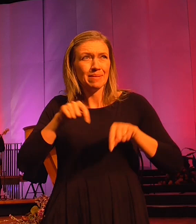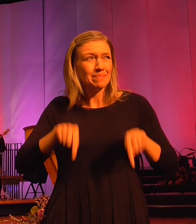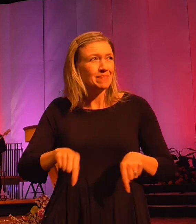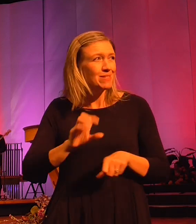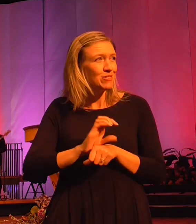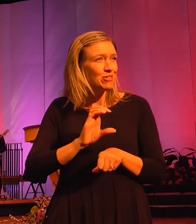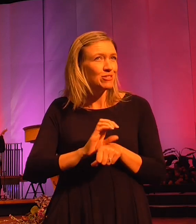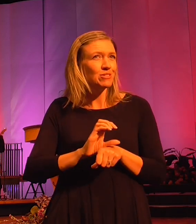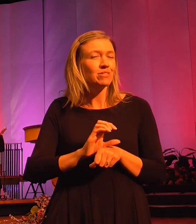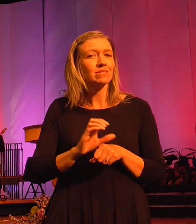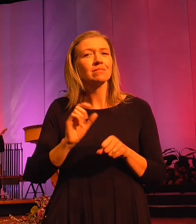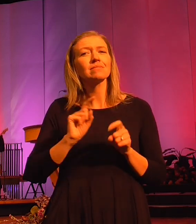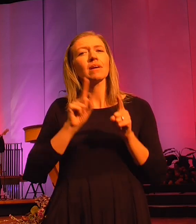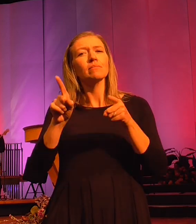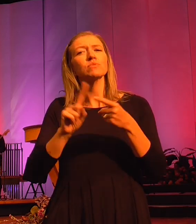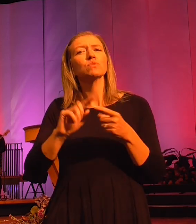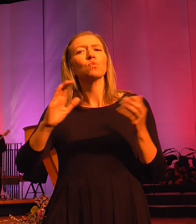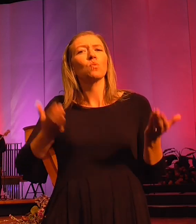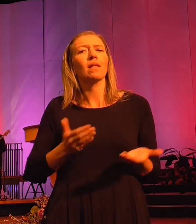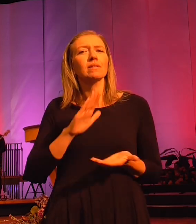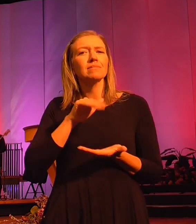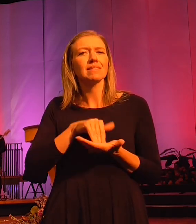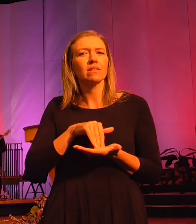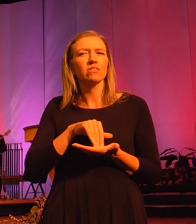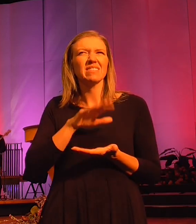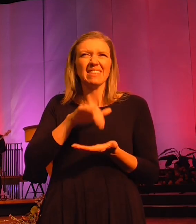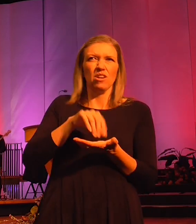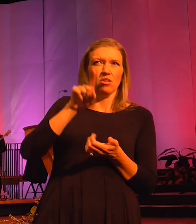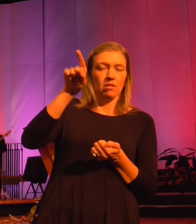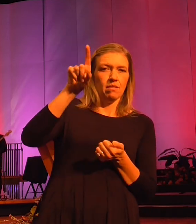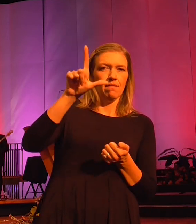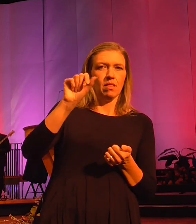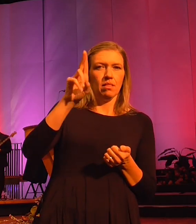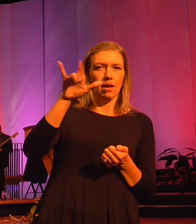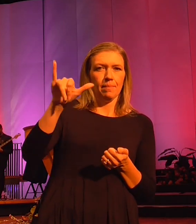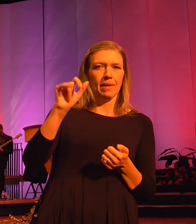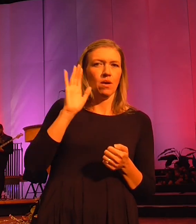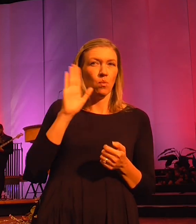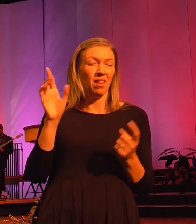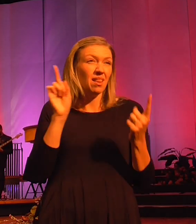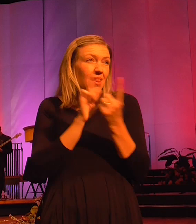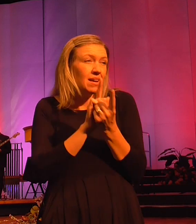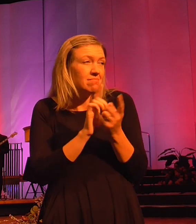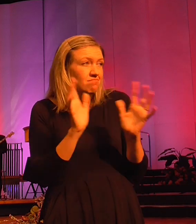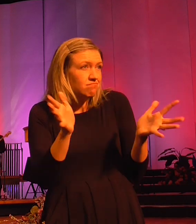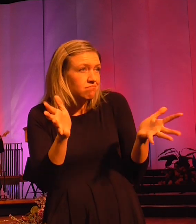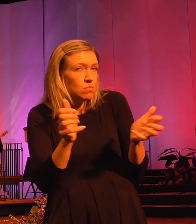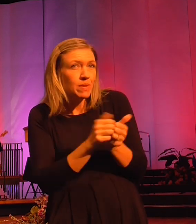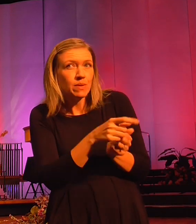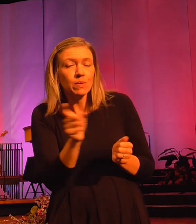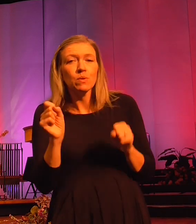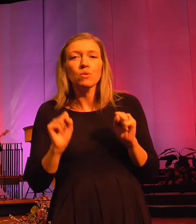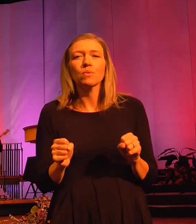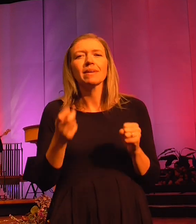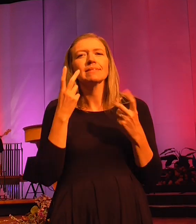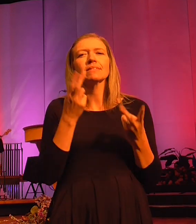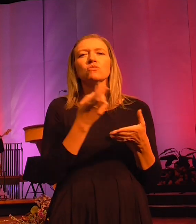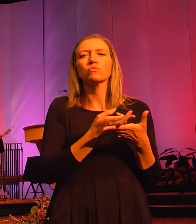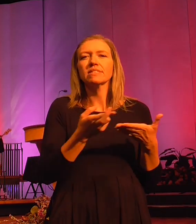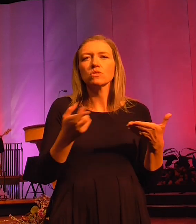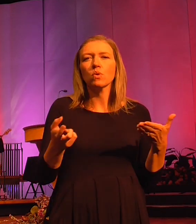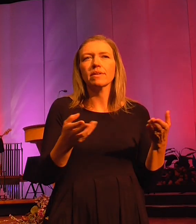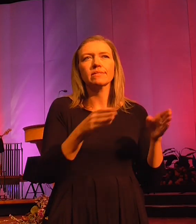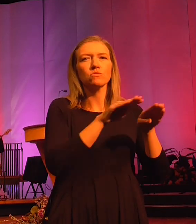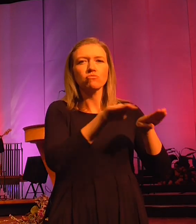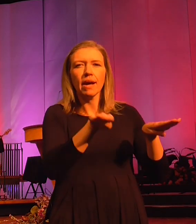time. Come to the Welcome Center, which is right out in the center of the lobby. I'll be there to greet you. You can also go to our resource racks on